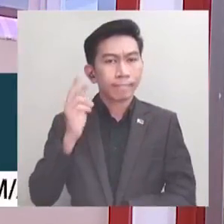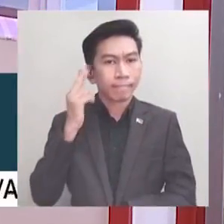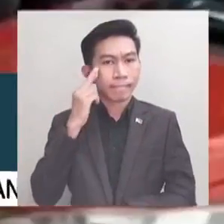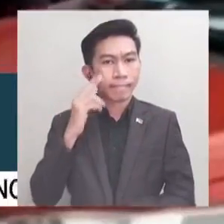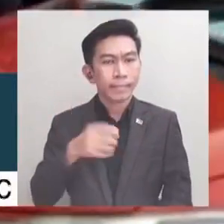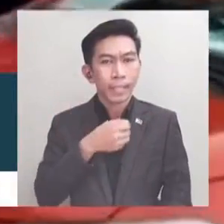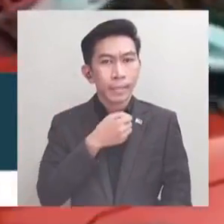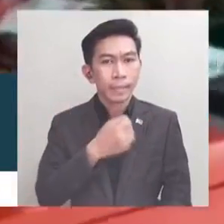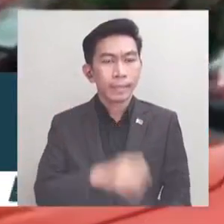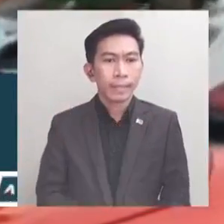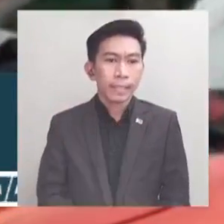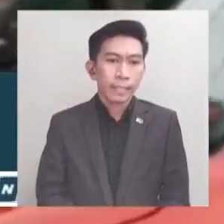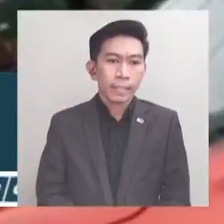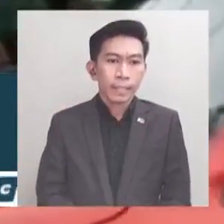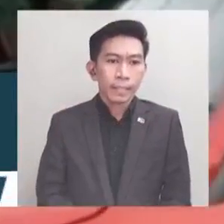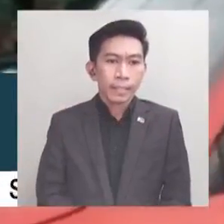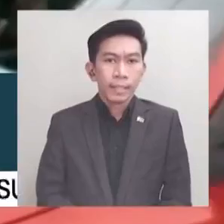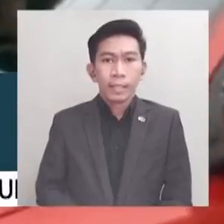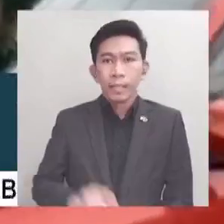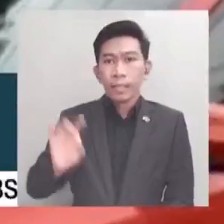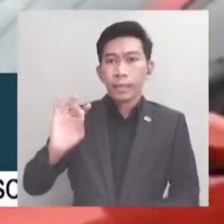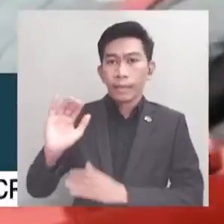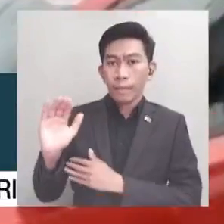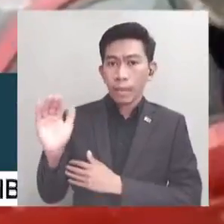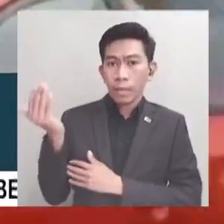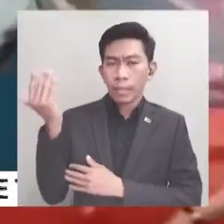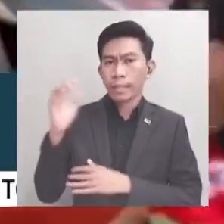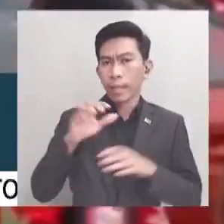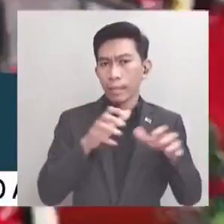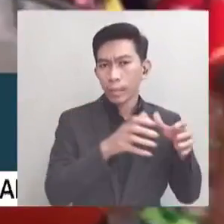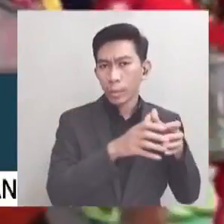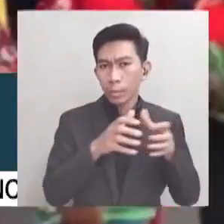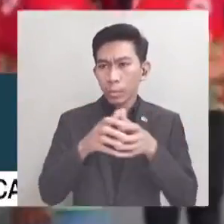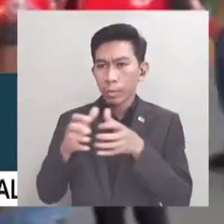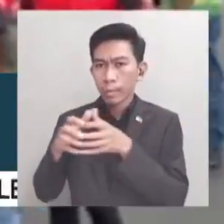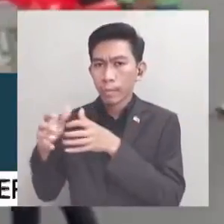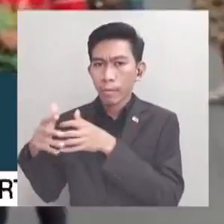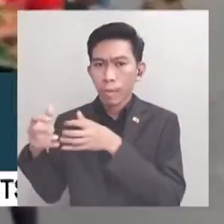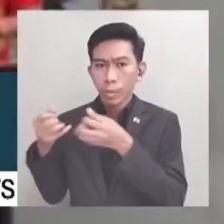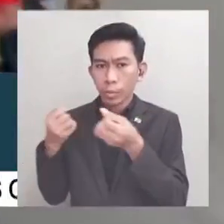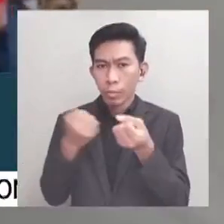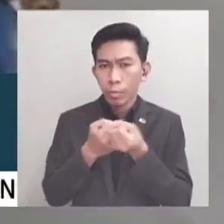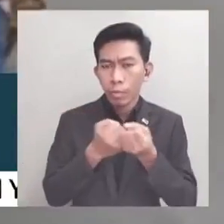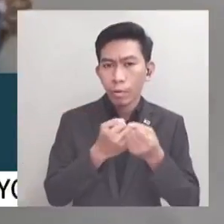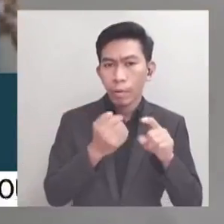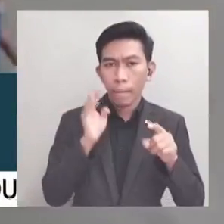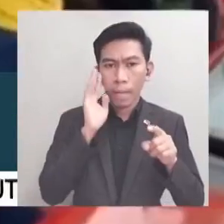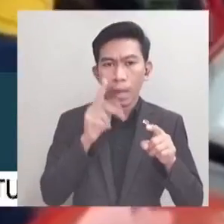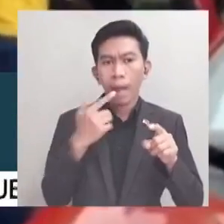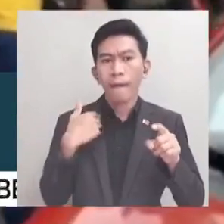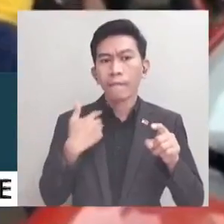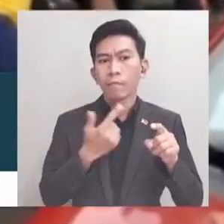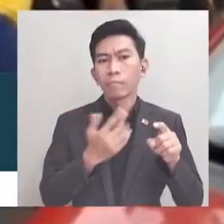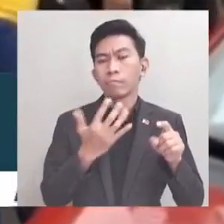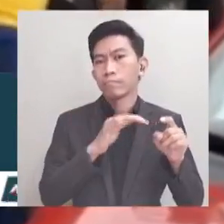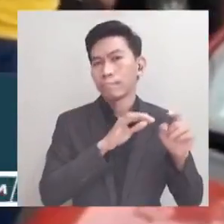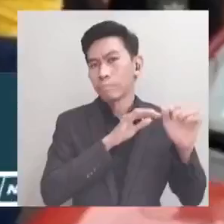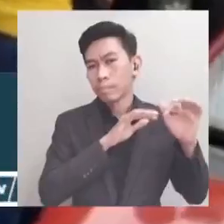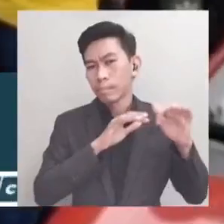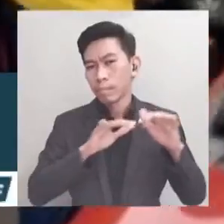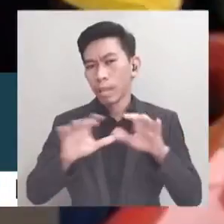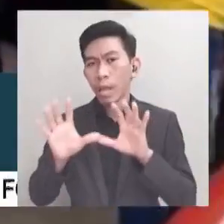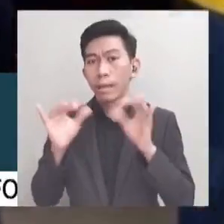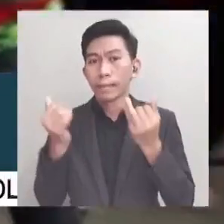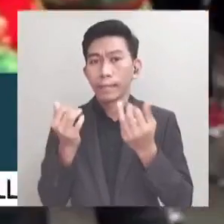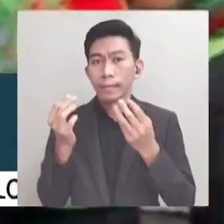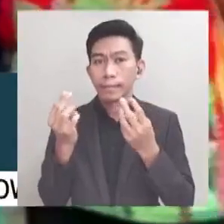Carmina, at 8 in the morning, various groups supporting President Ferdinand Marcos Jr. gathered at the Commonwealth COA area. One of the